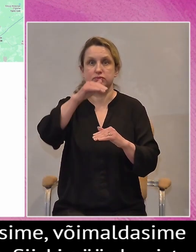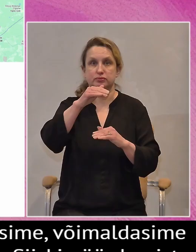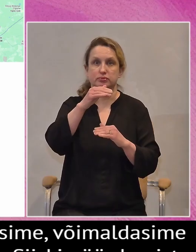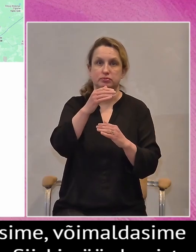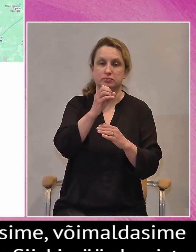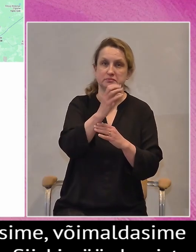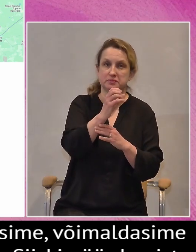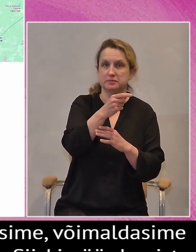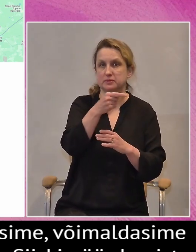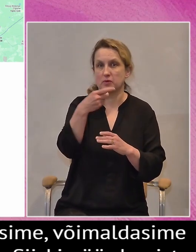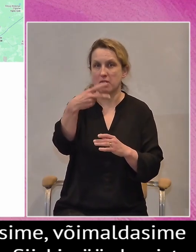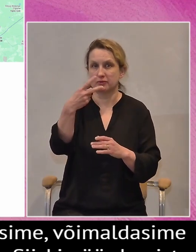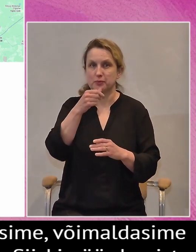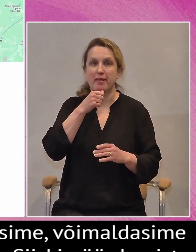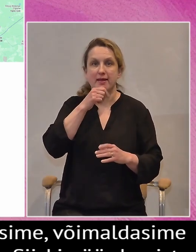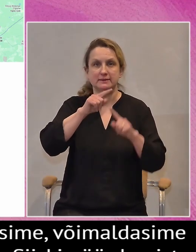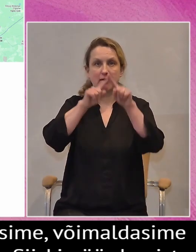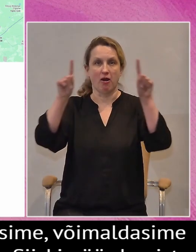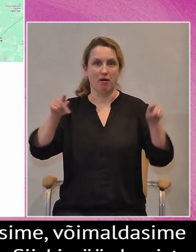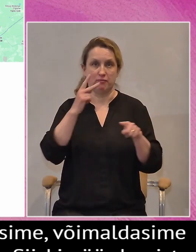all contacts.